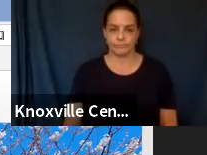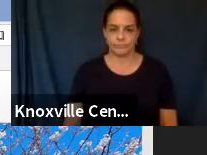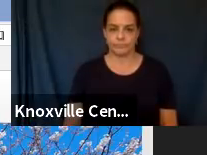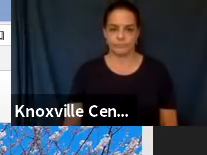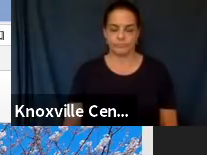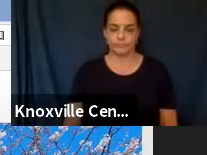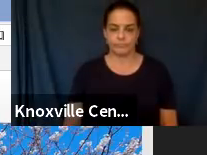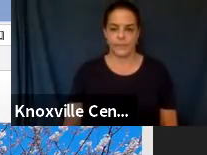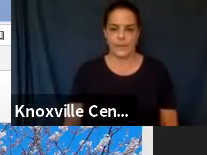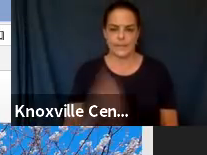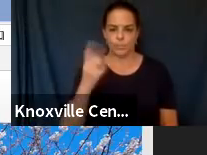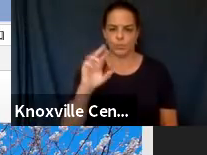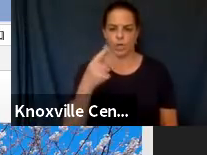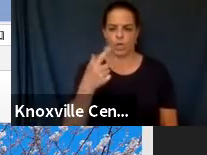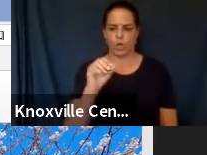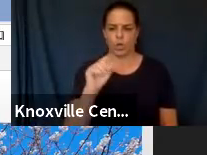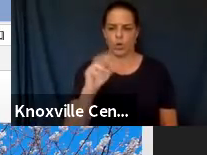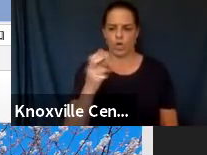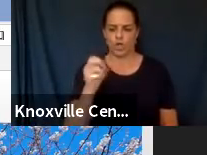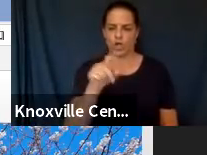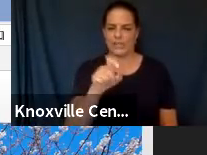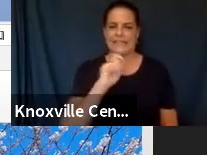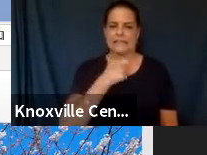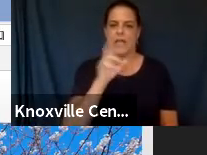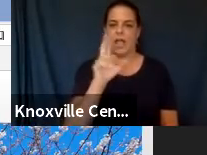He's Dr. Gocher, I believe you need to unmute.